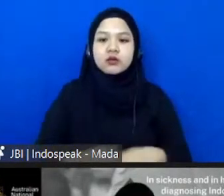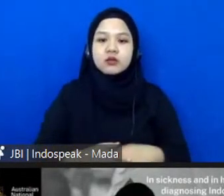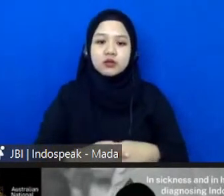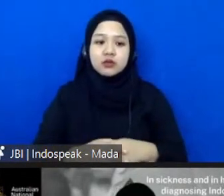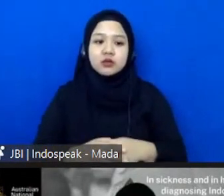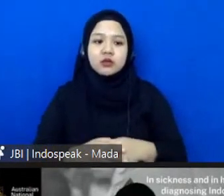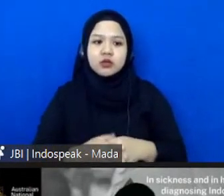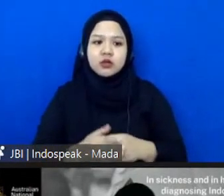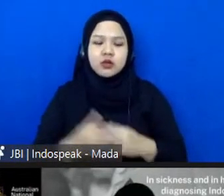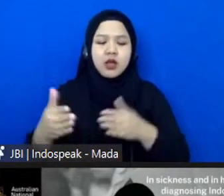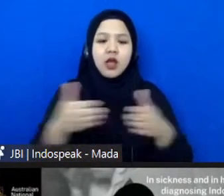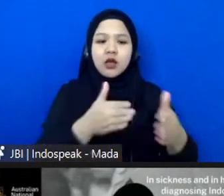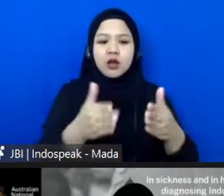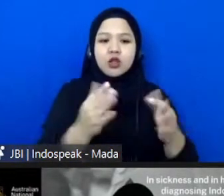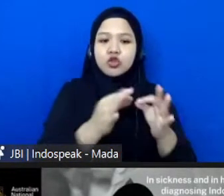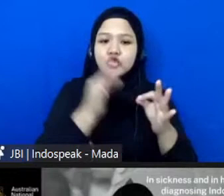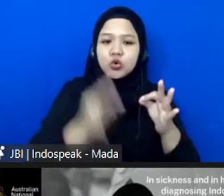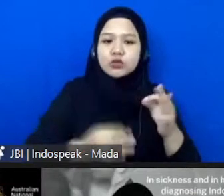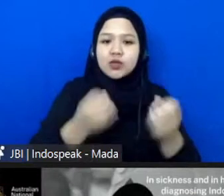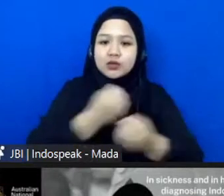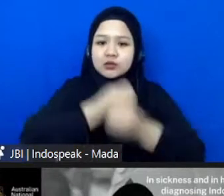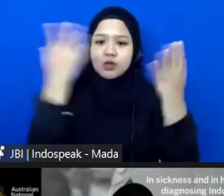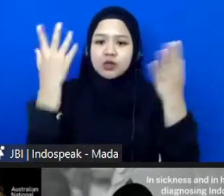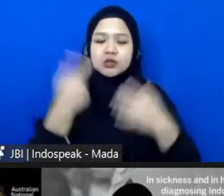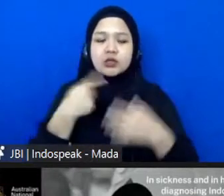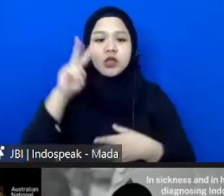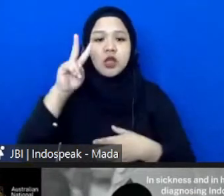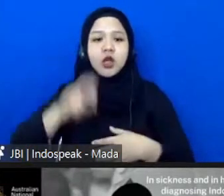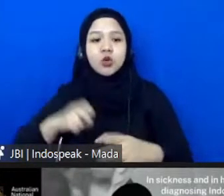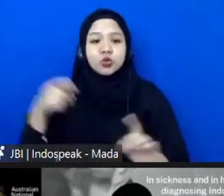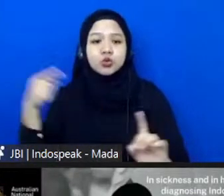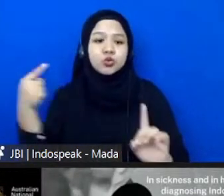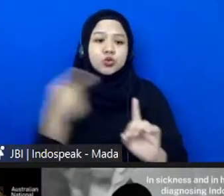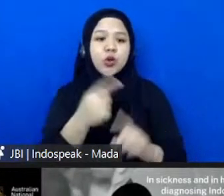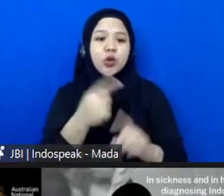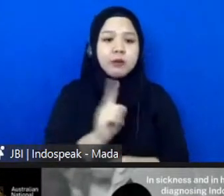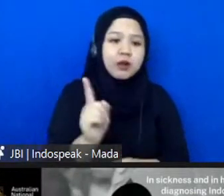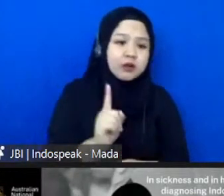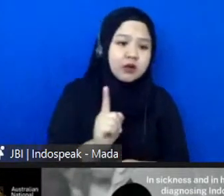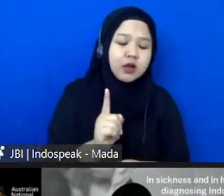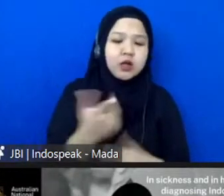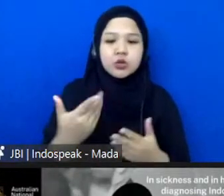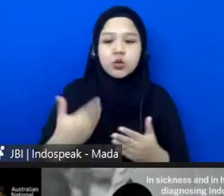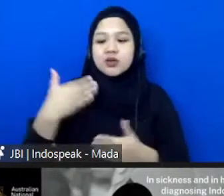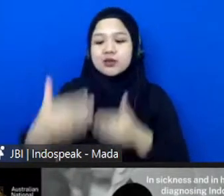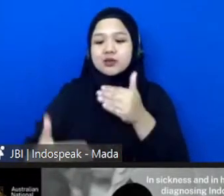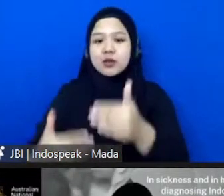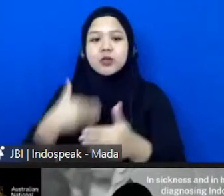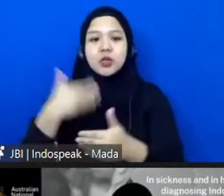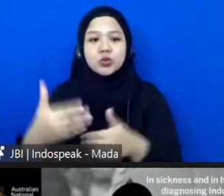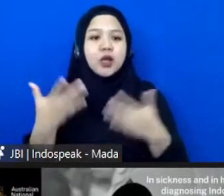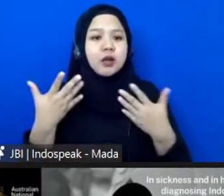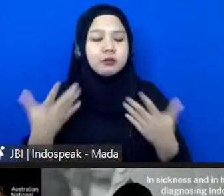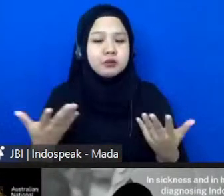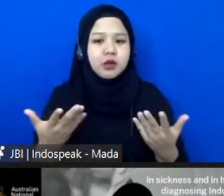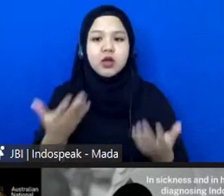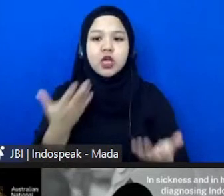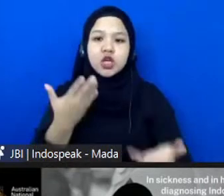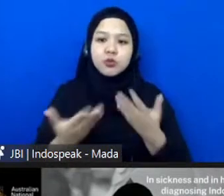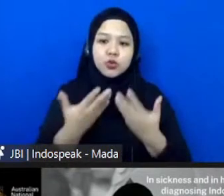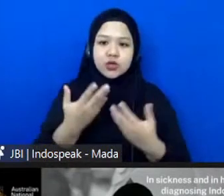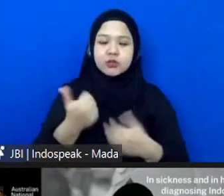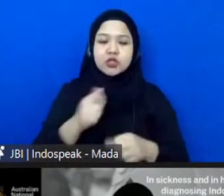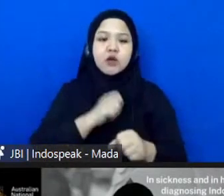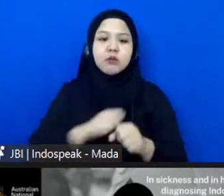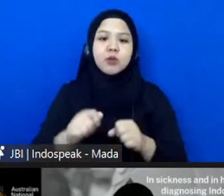should we do? Where should we go? And what are the steps? Perhaps this would make it easier